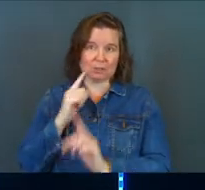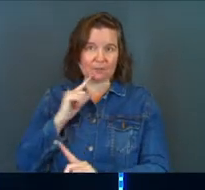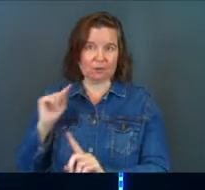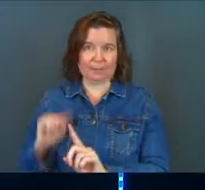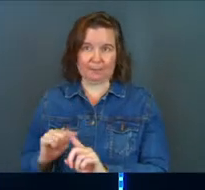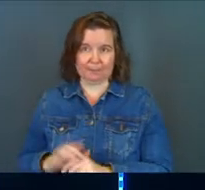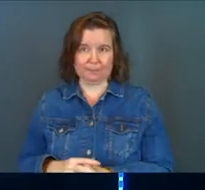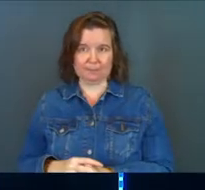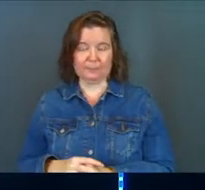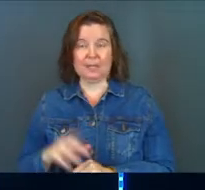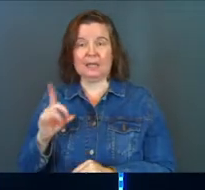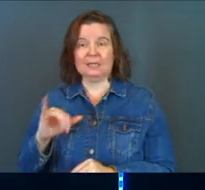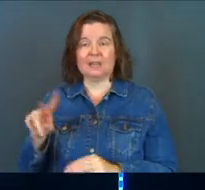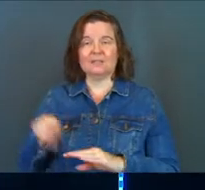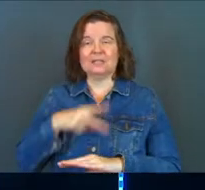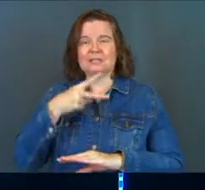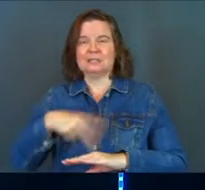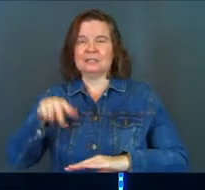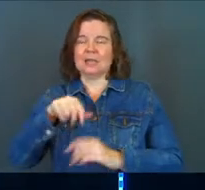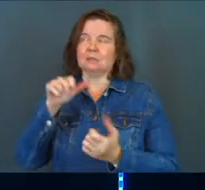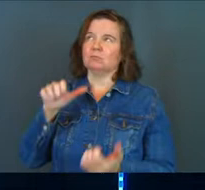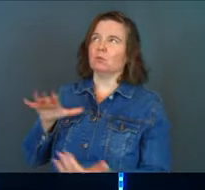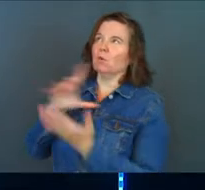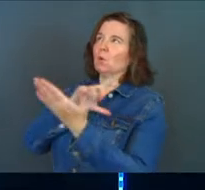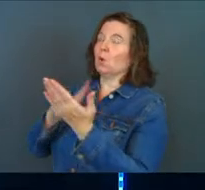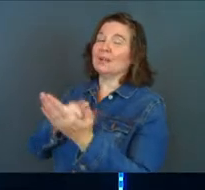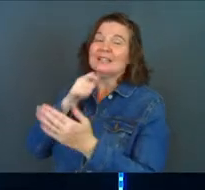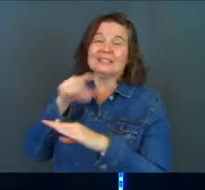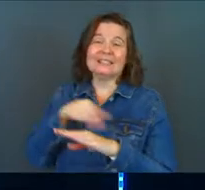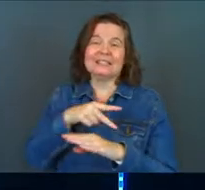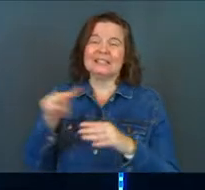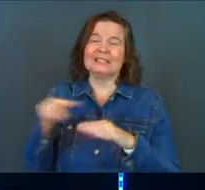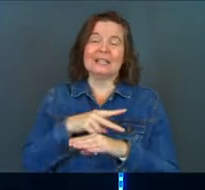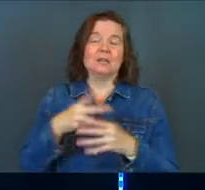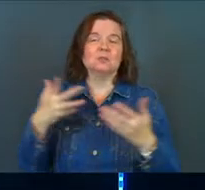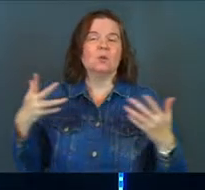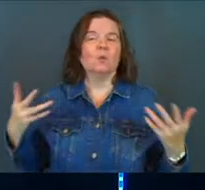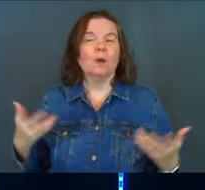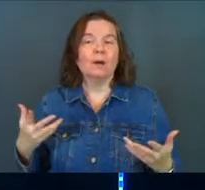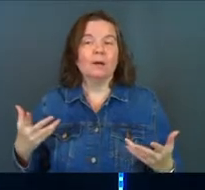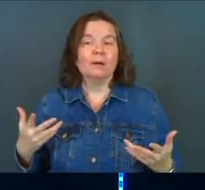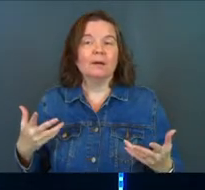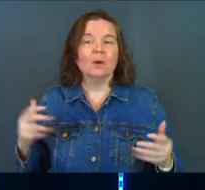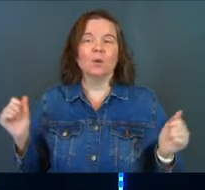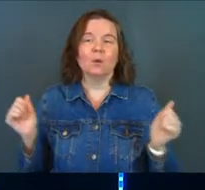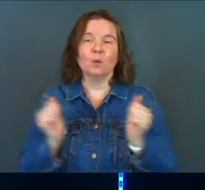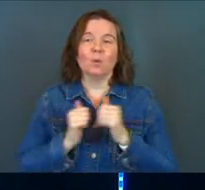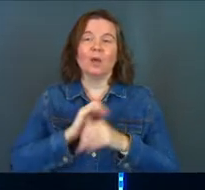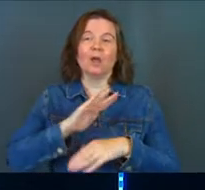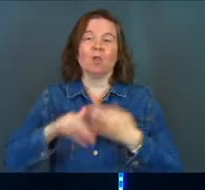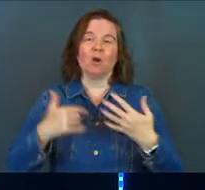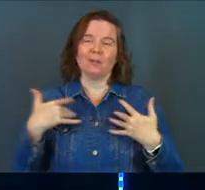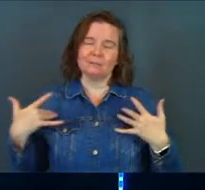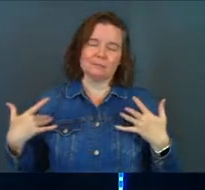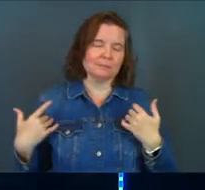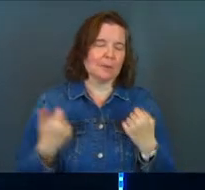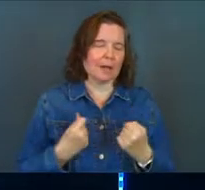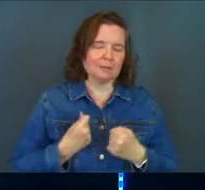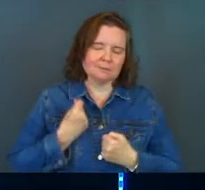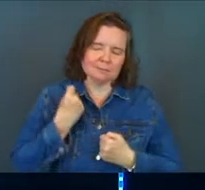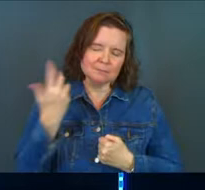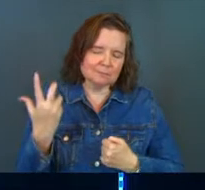him. And David danced before the Lord, and he didn't just dance, he danced what? With all his